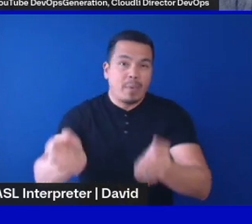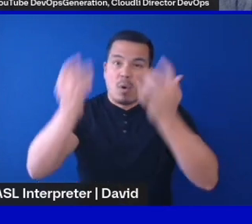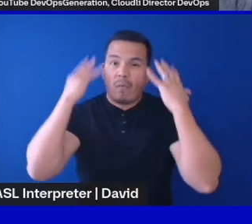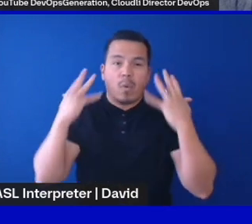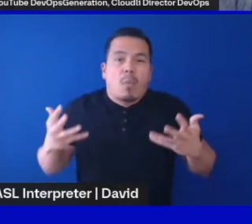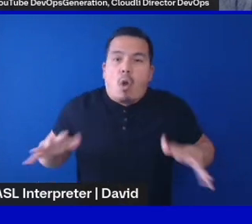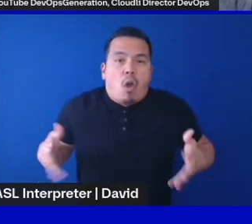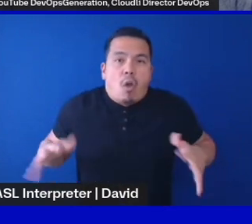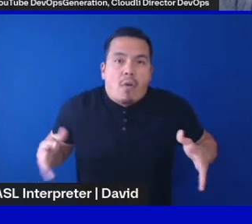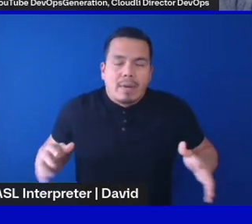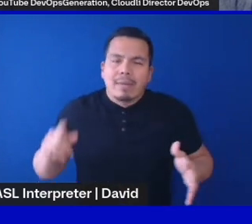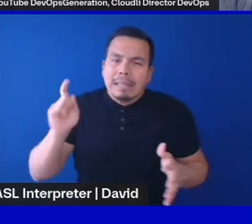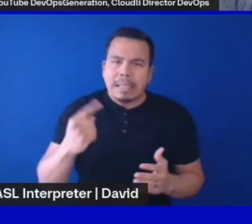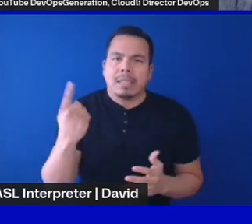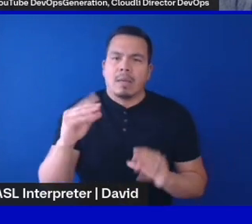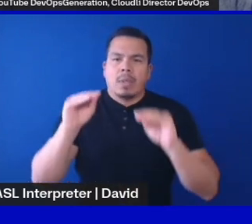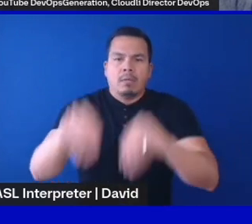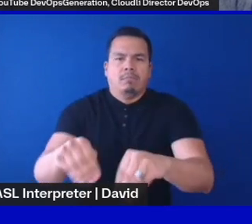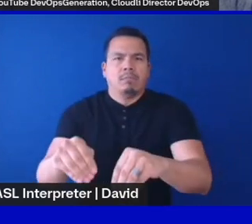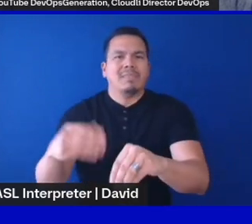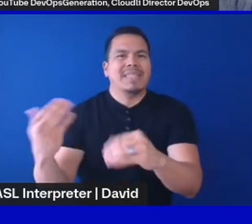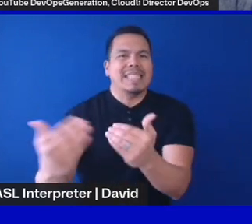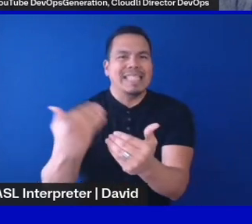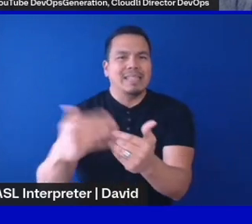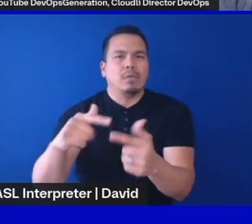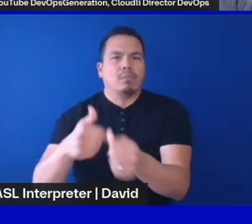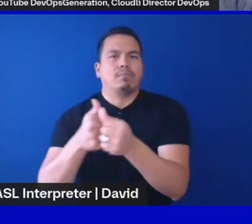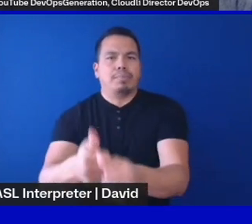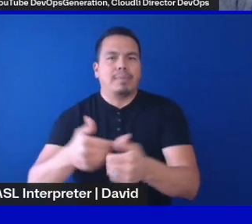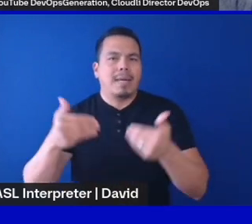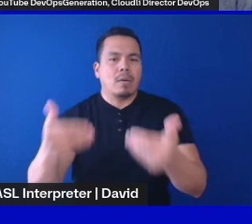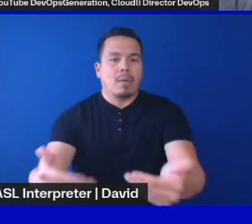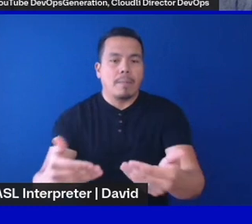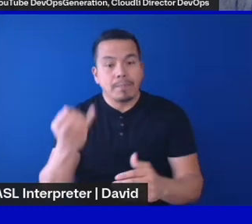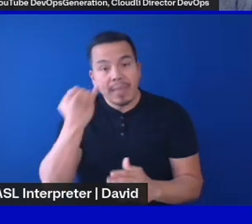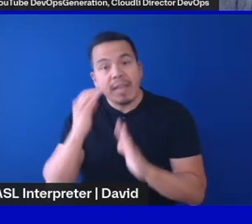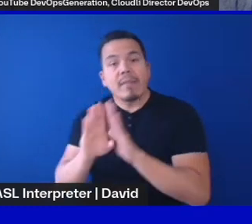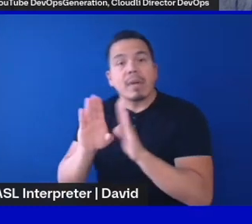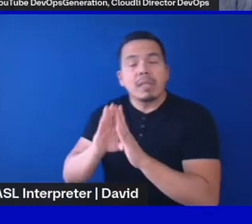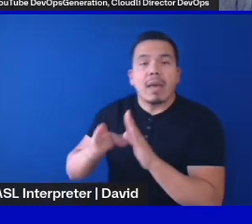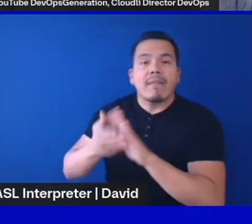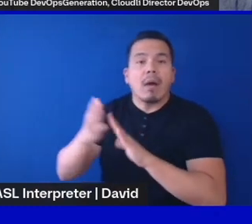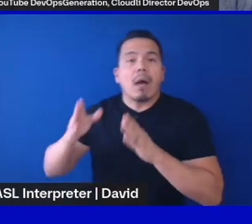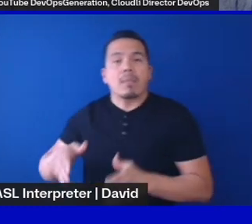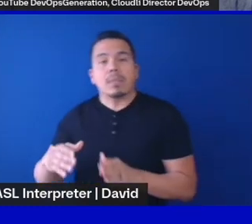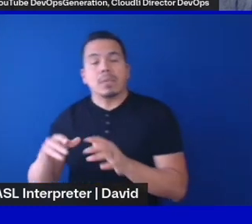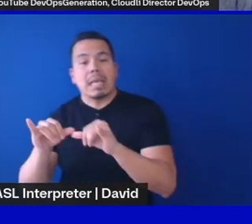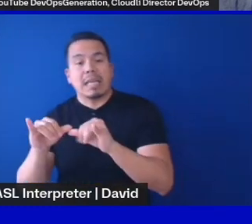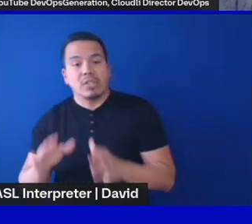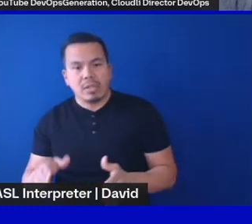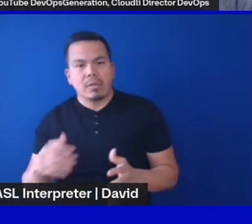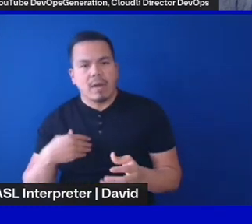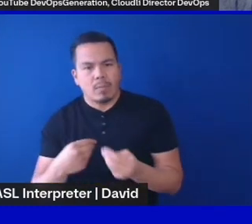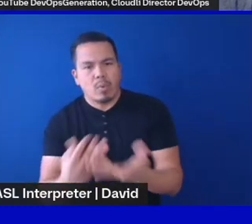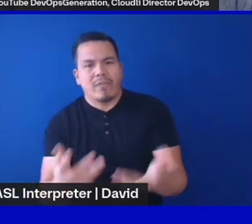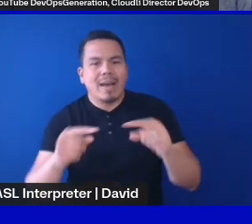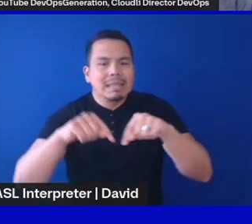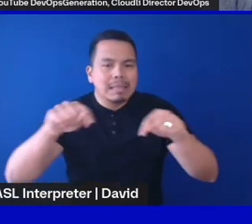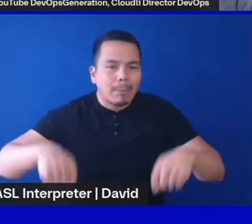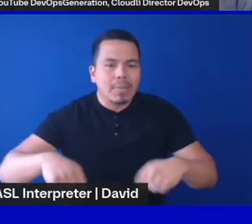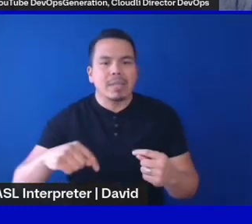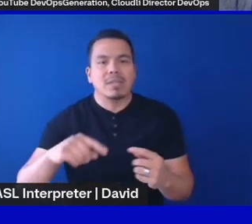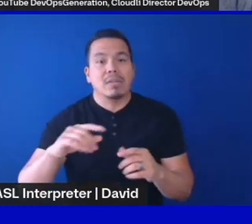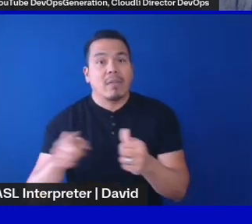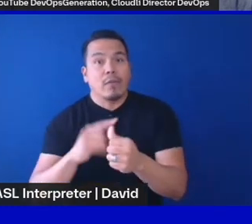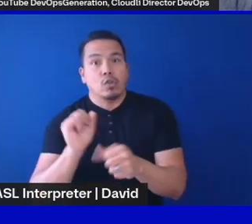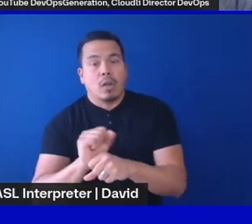something easy. As a DevOps engineer, you'll likely be the one to create the first Nomad job for your developers or provide them with templates. Generally, a